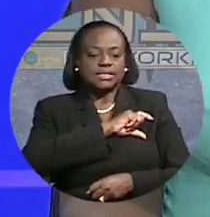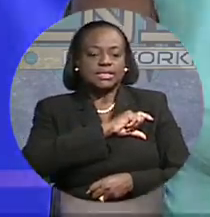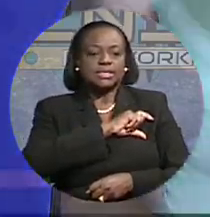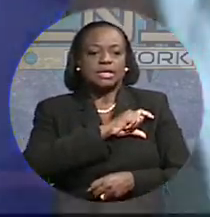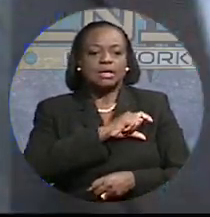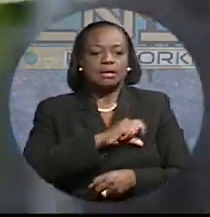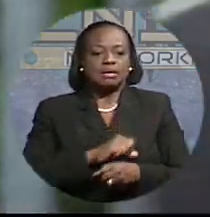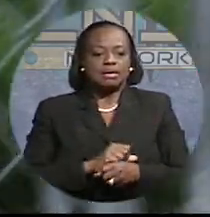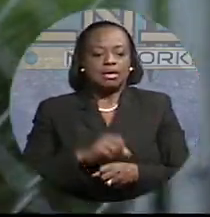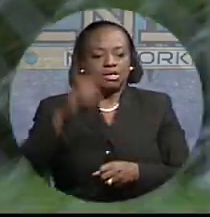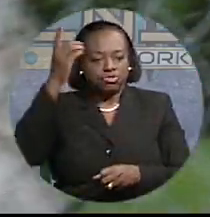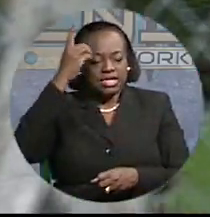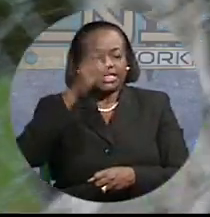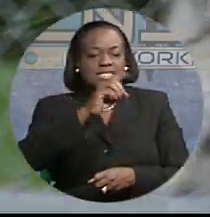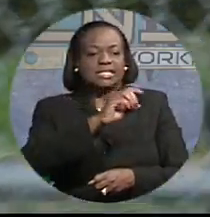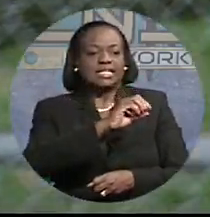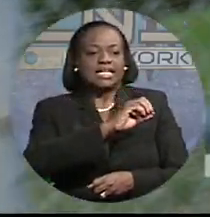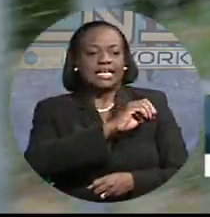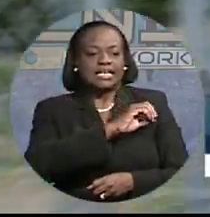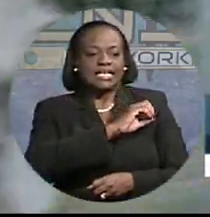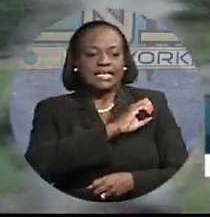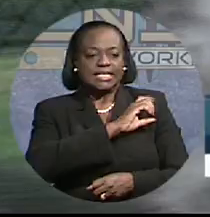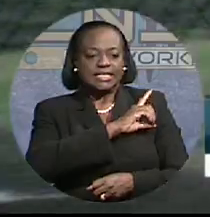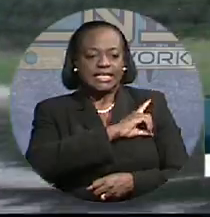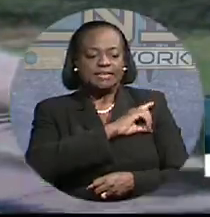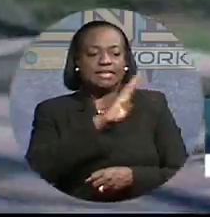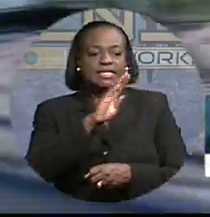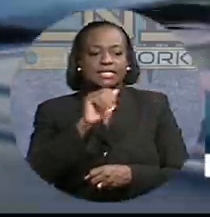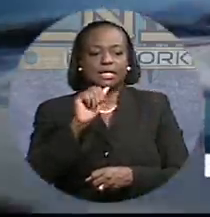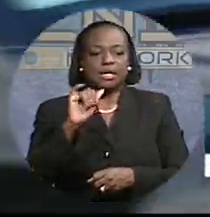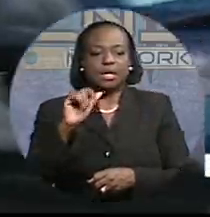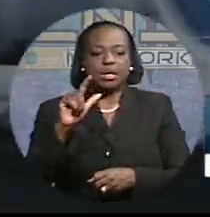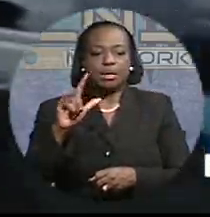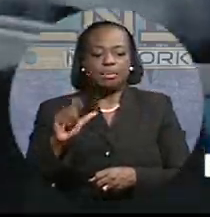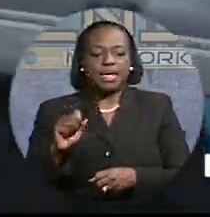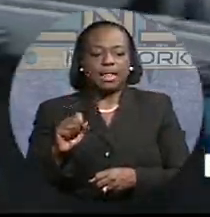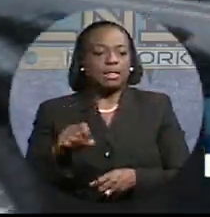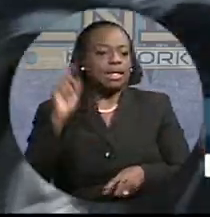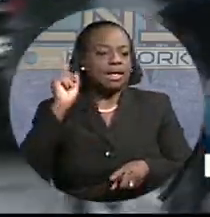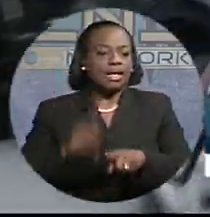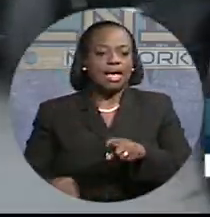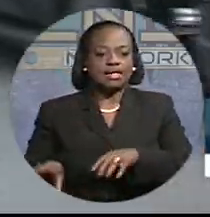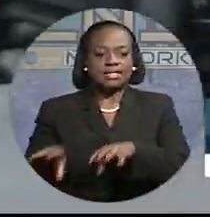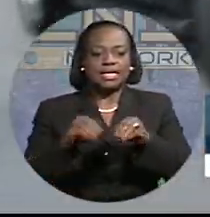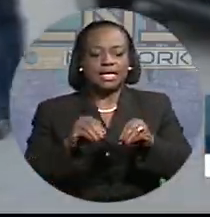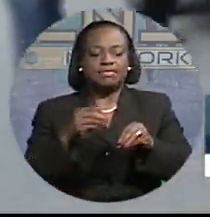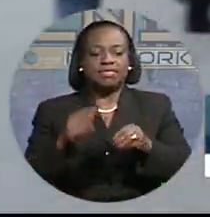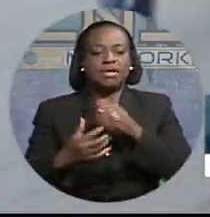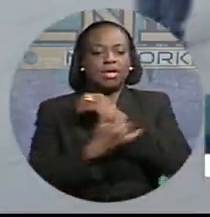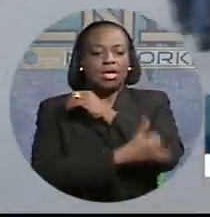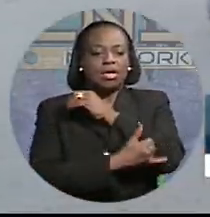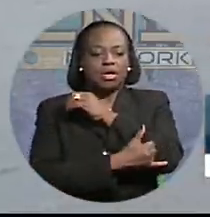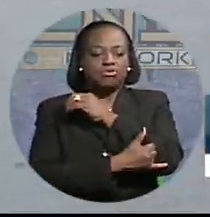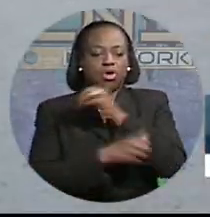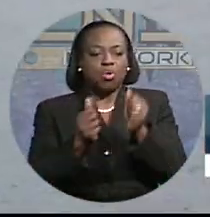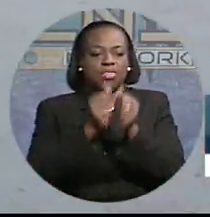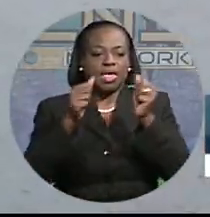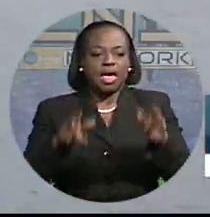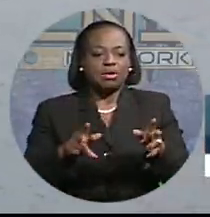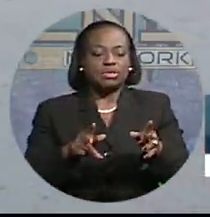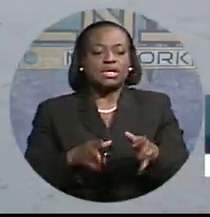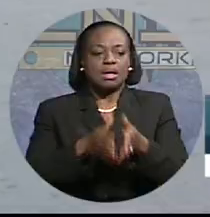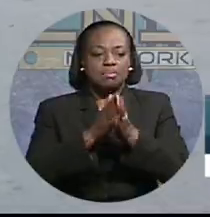two sureties. However, the court ordered him not to leave the country without permission, and he has to stay away from any witnesses in the